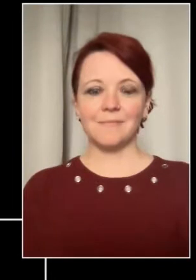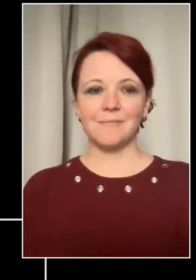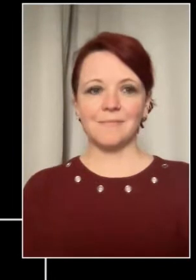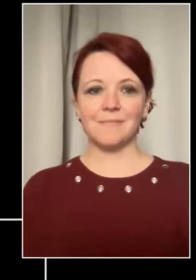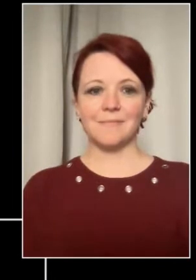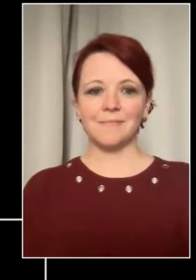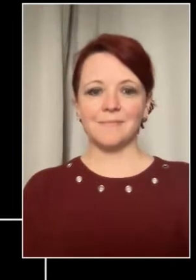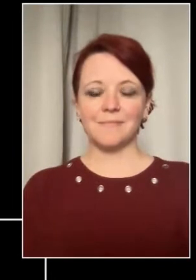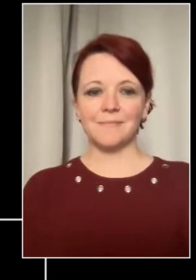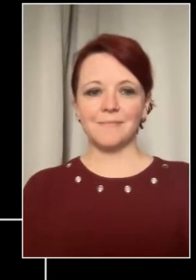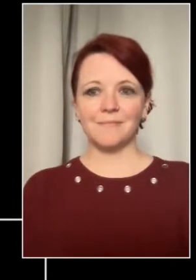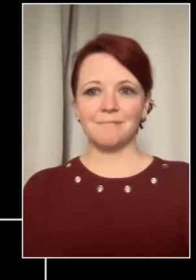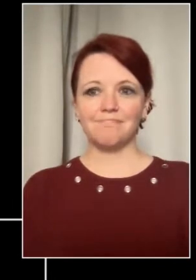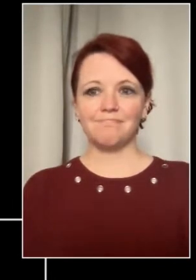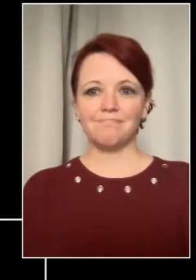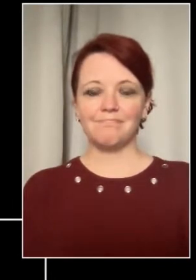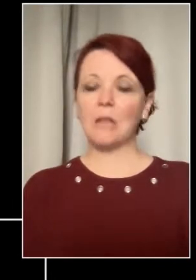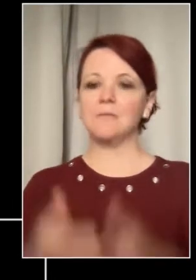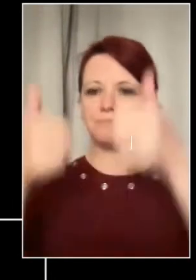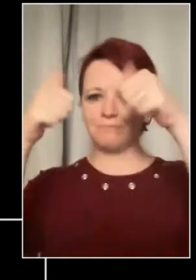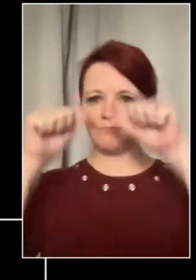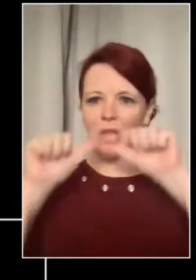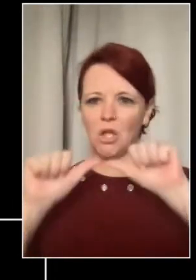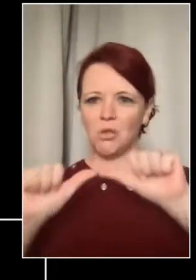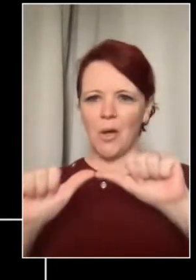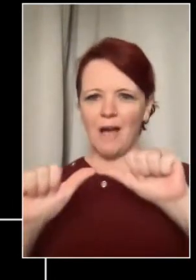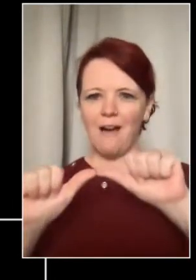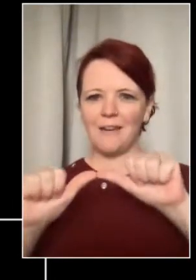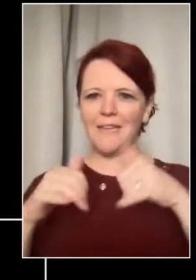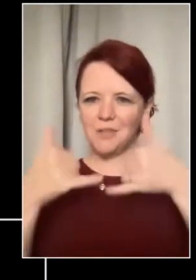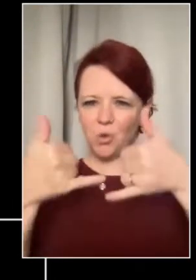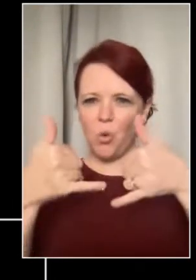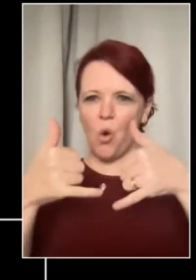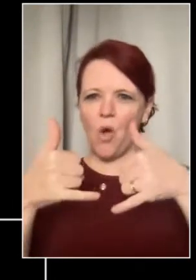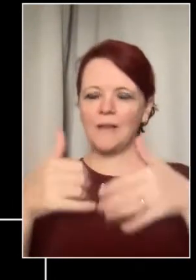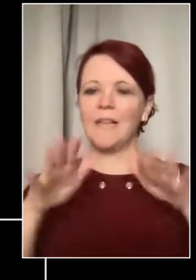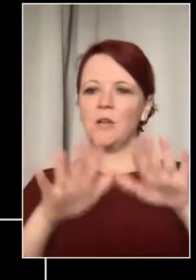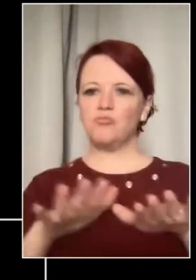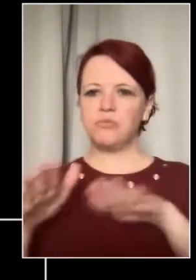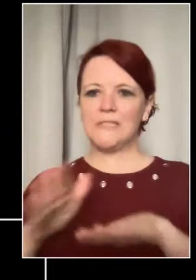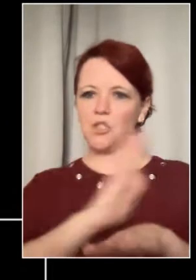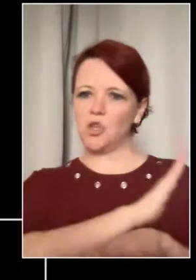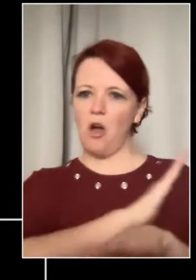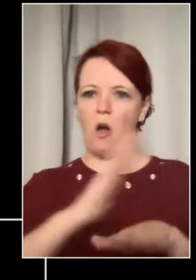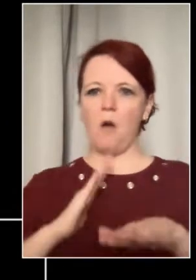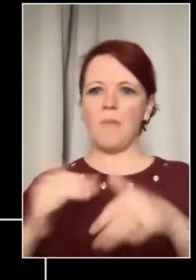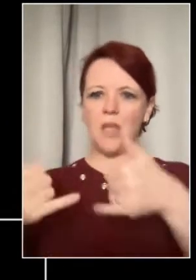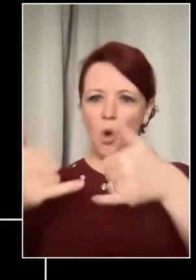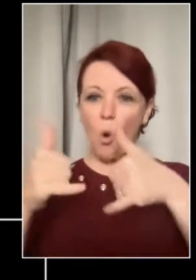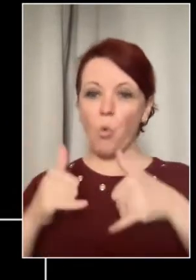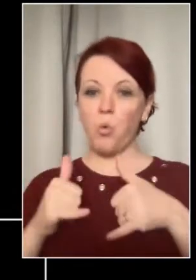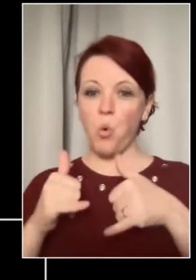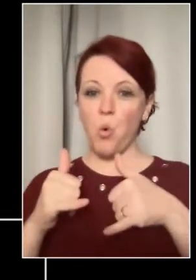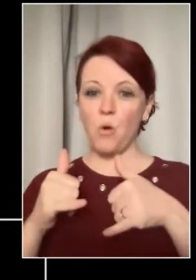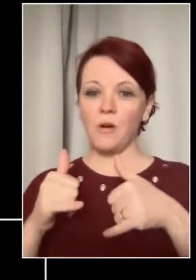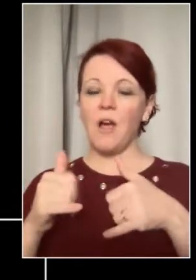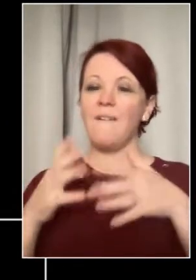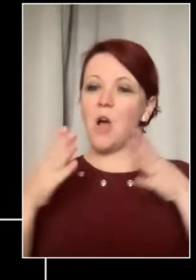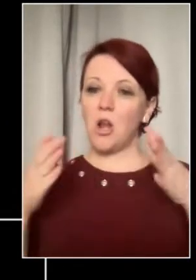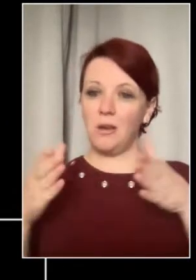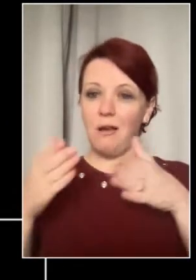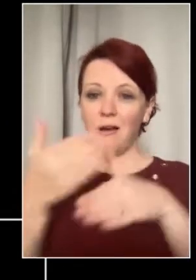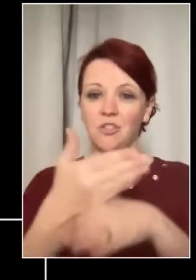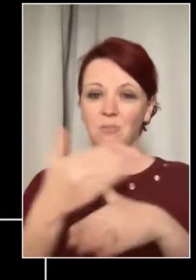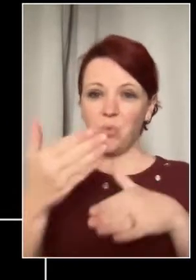Okay, so up next is the British Army Award for Large Employer of the Year. And the British Army truly has made one of